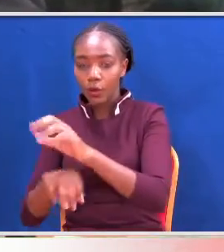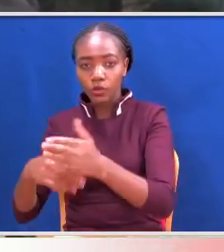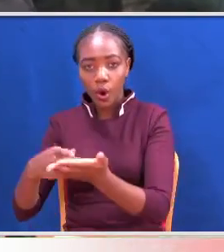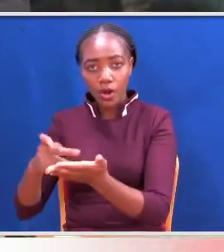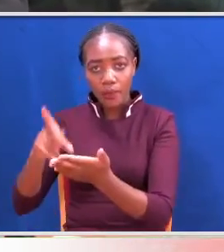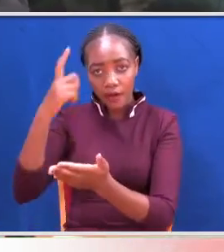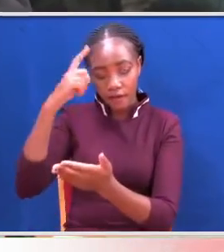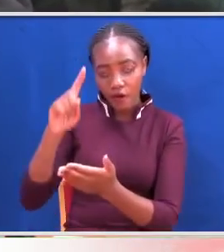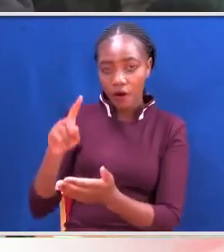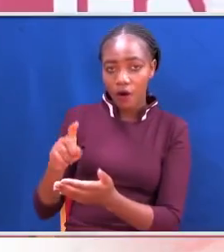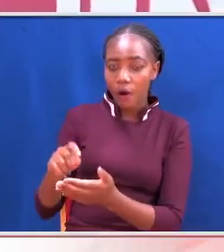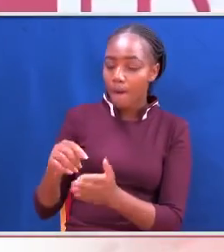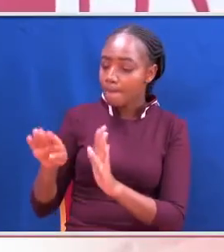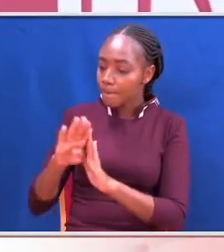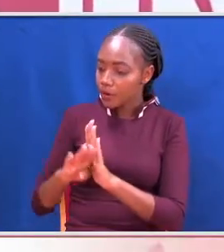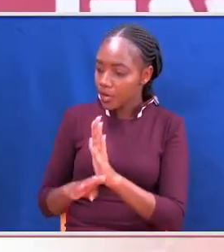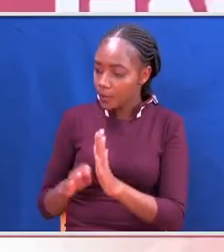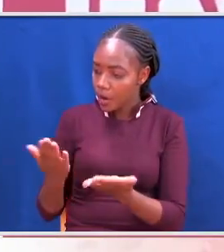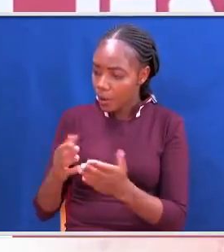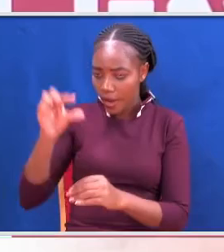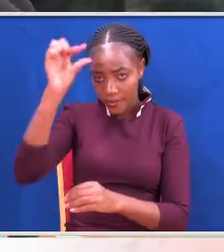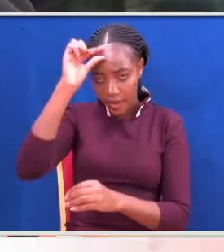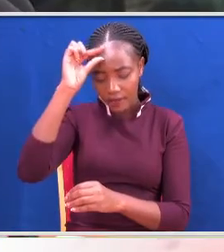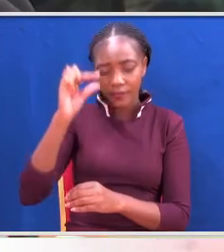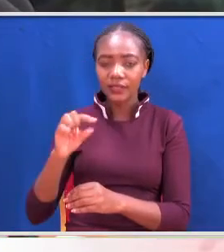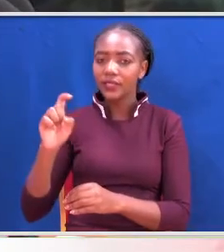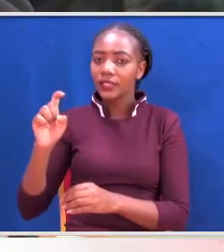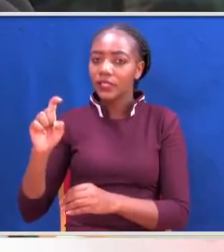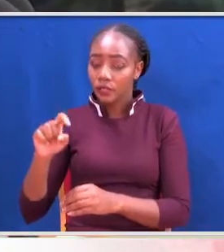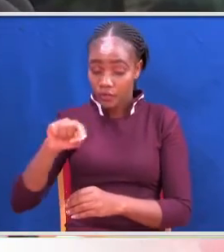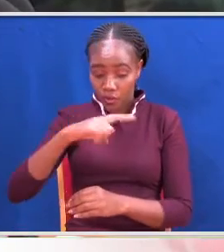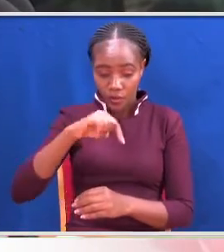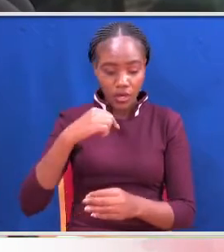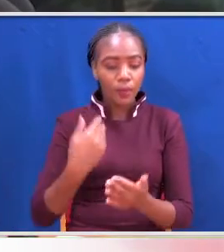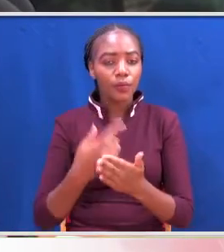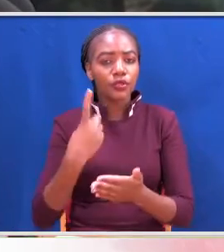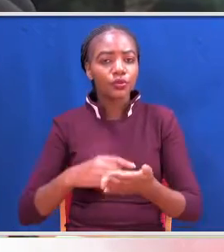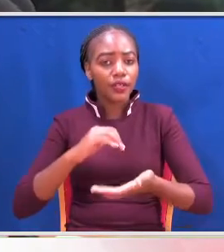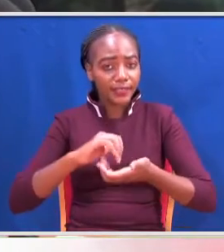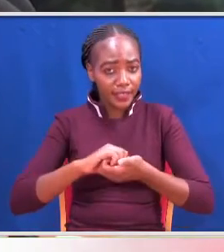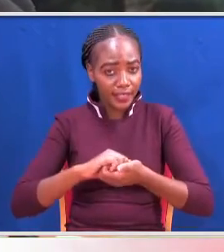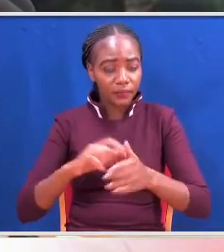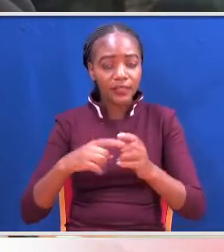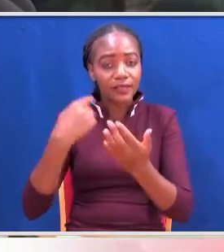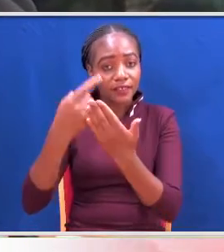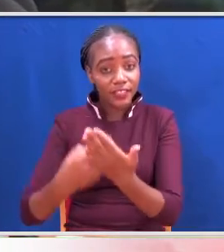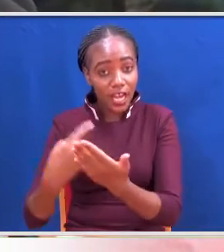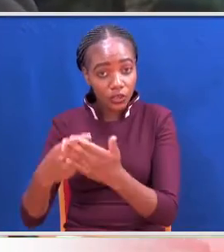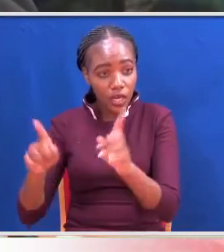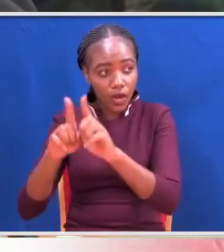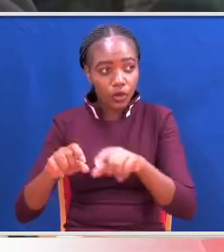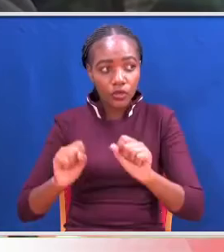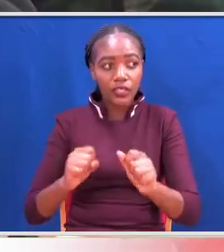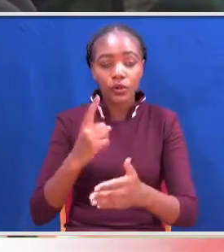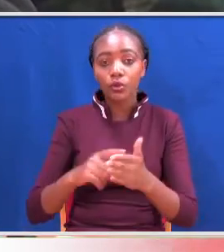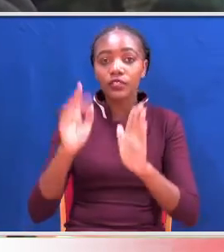very well-intended program by the government, we need engagement, we need discussion and agree on what's